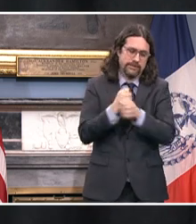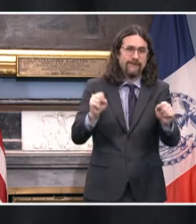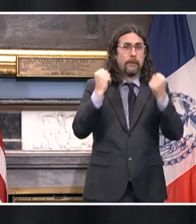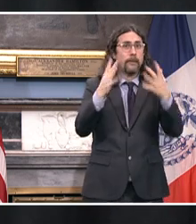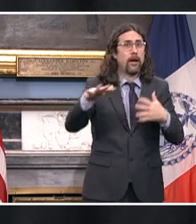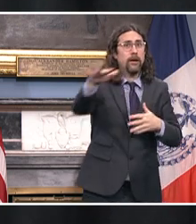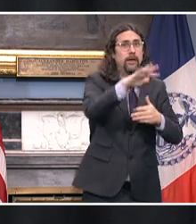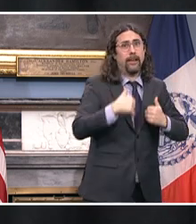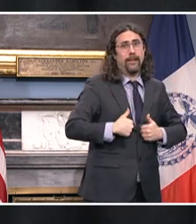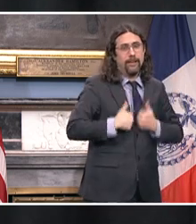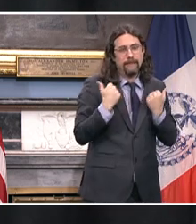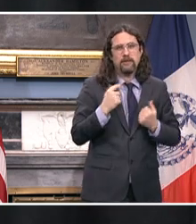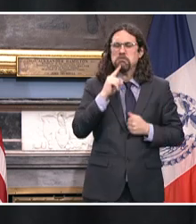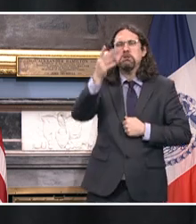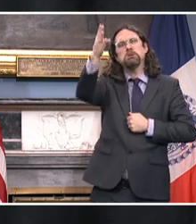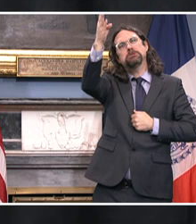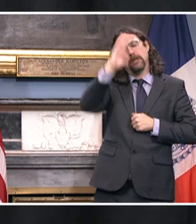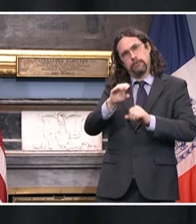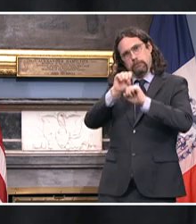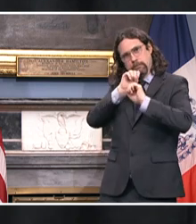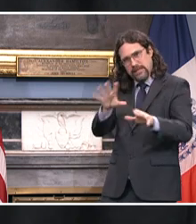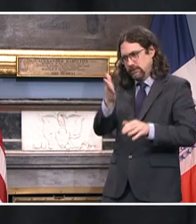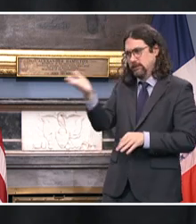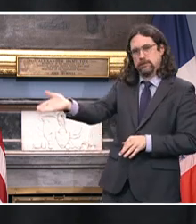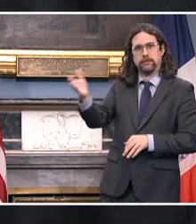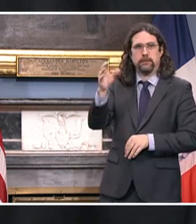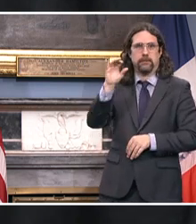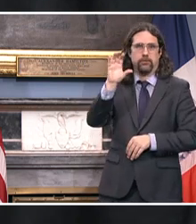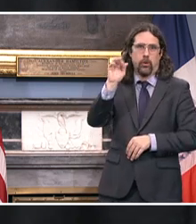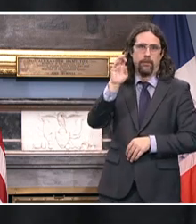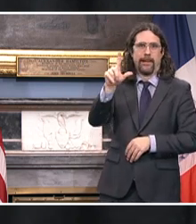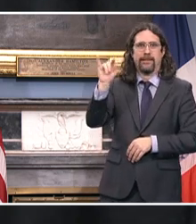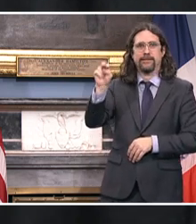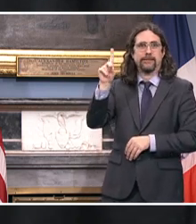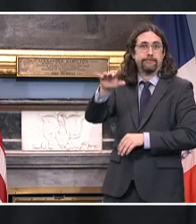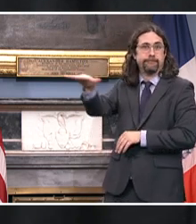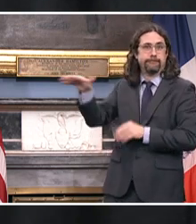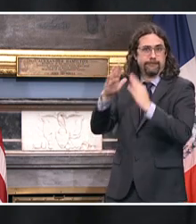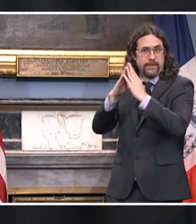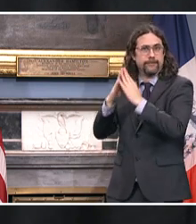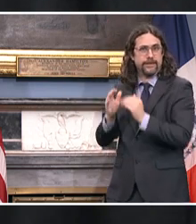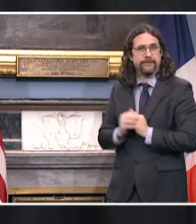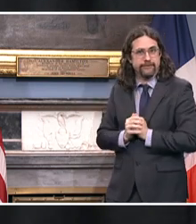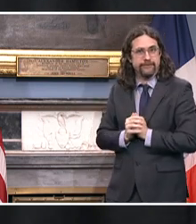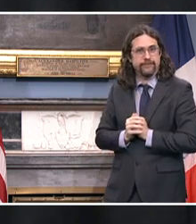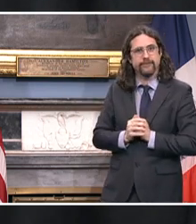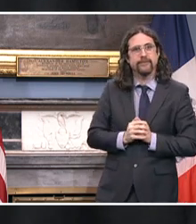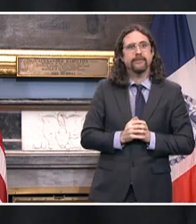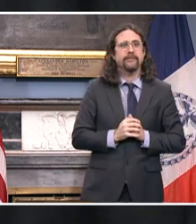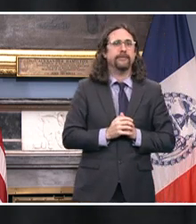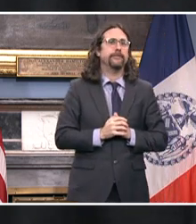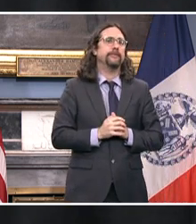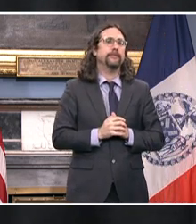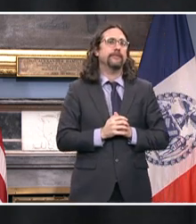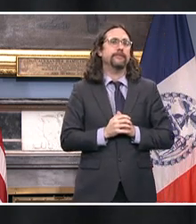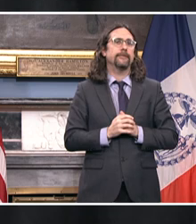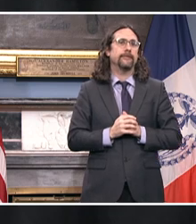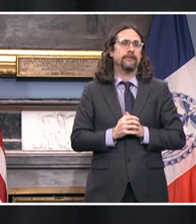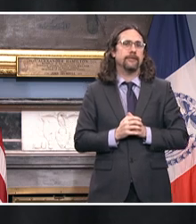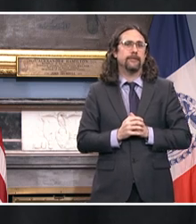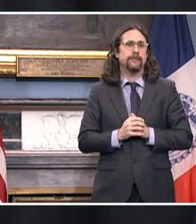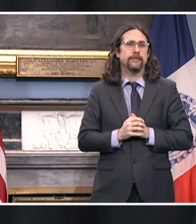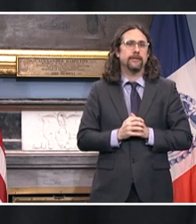Let's see if our federal government can be as effective as Mayor Jim Brainerd in Carmel, Indiana, in getting us